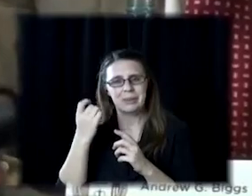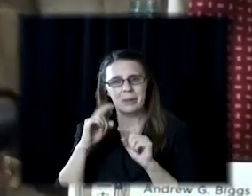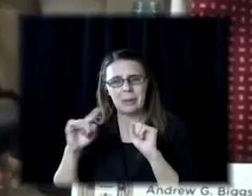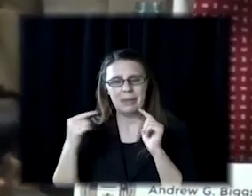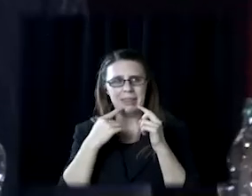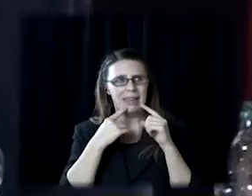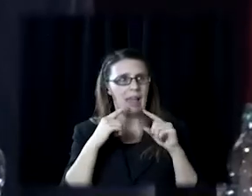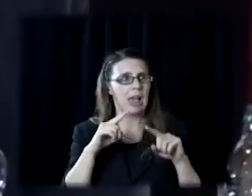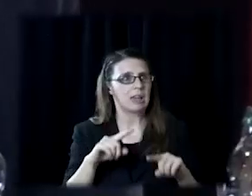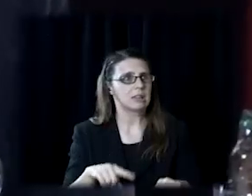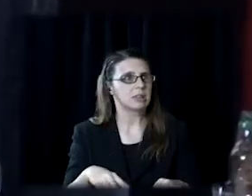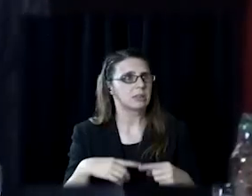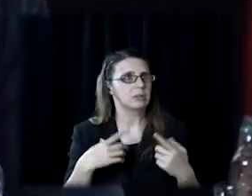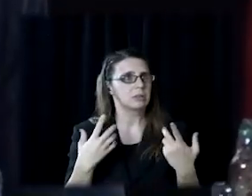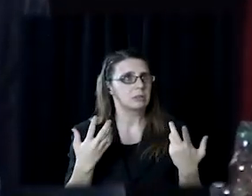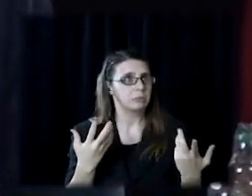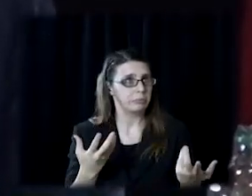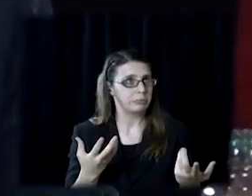answer. The answer is.